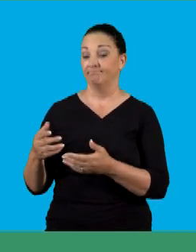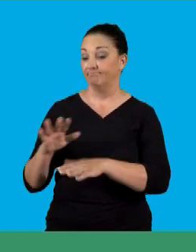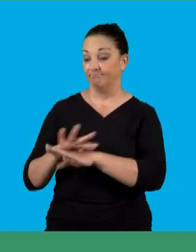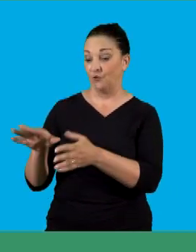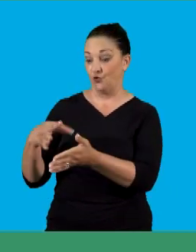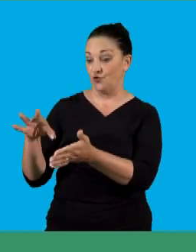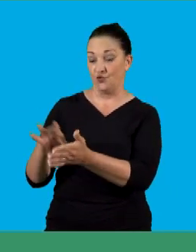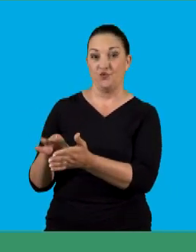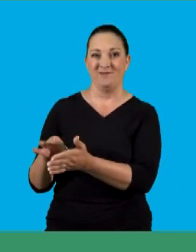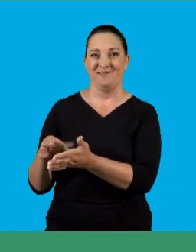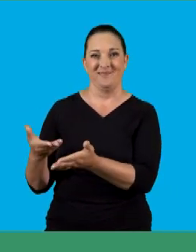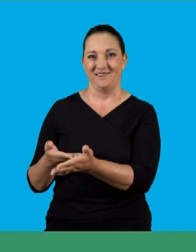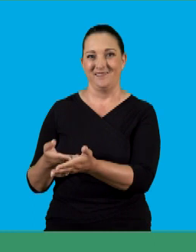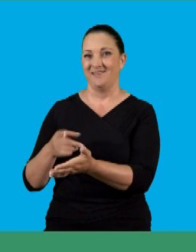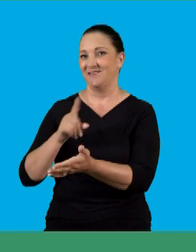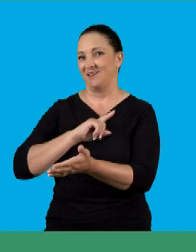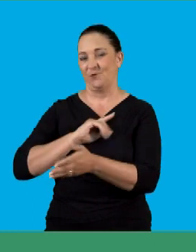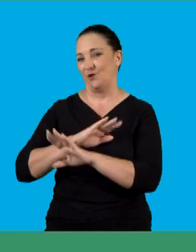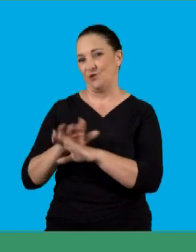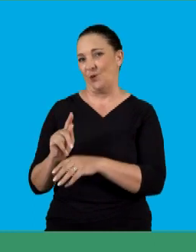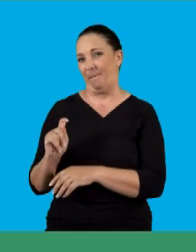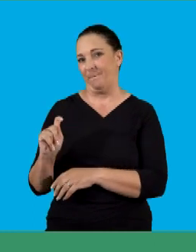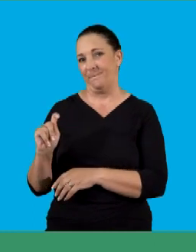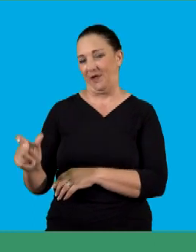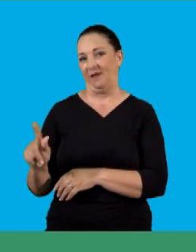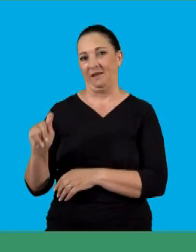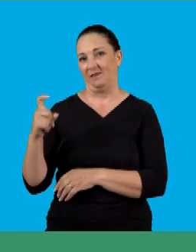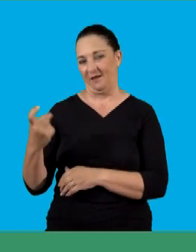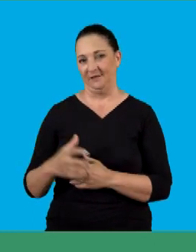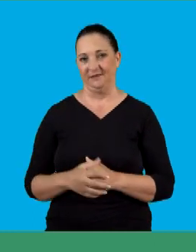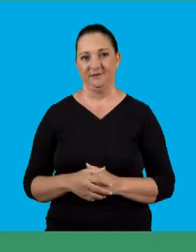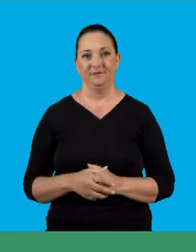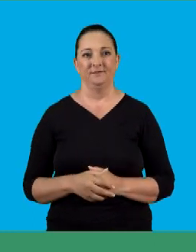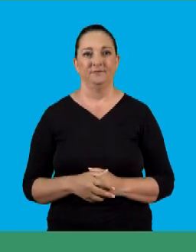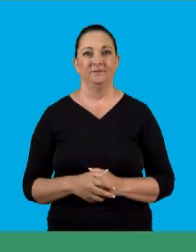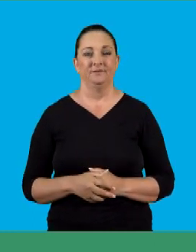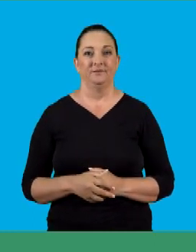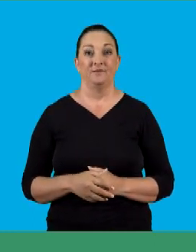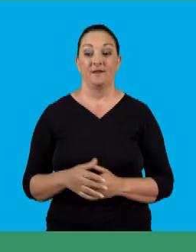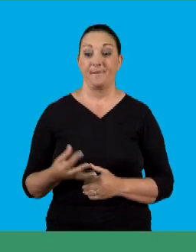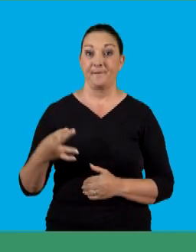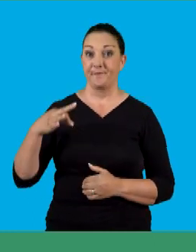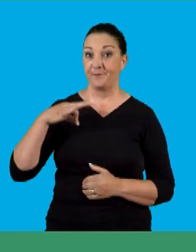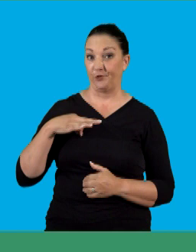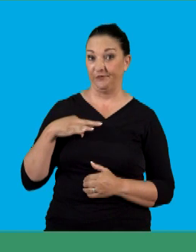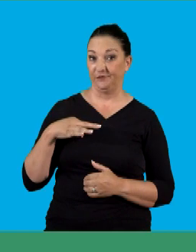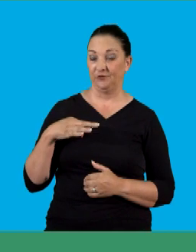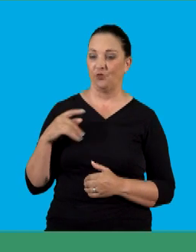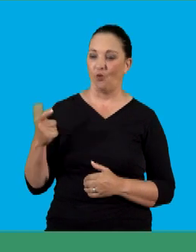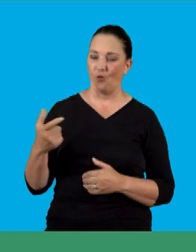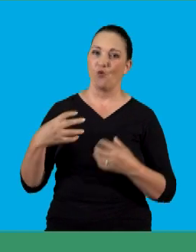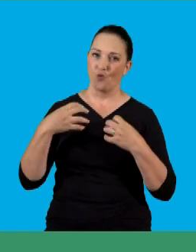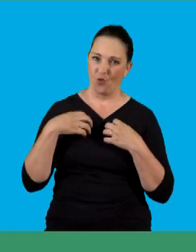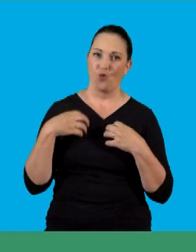not registered, so they do not pay any tax to the South African Revenue Services. So all the profits, they belong